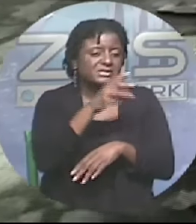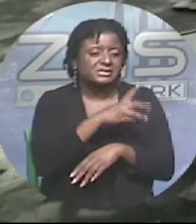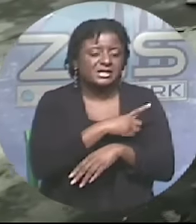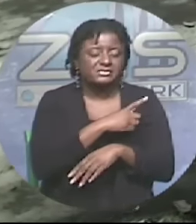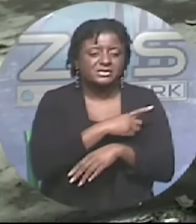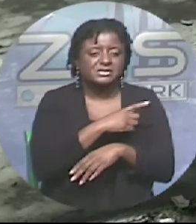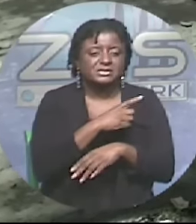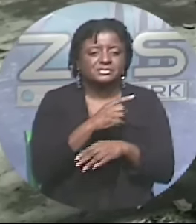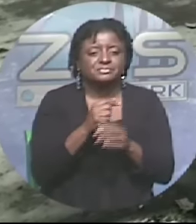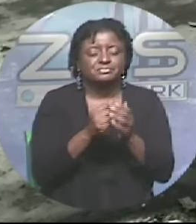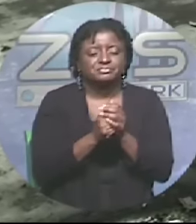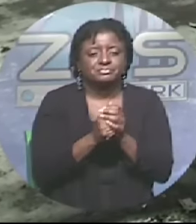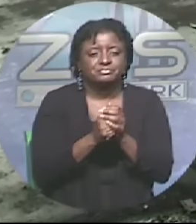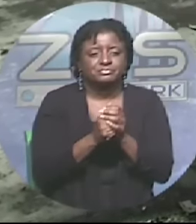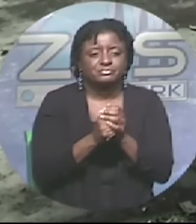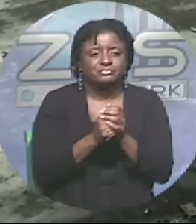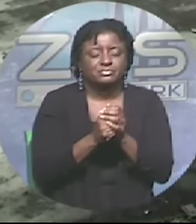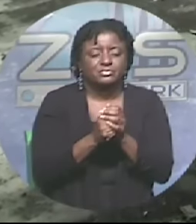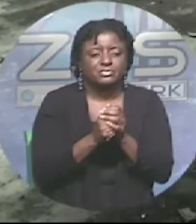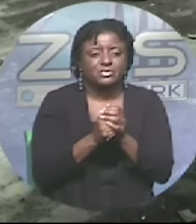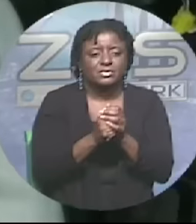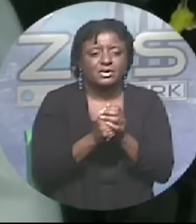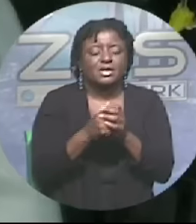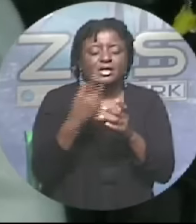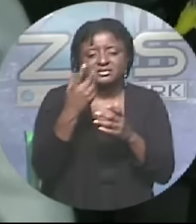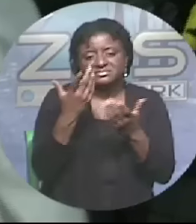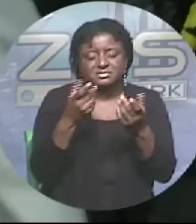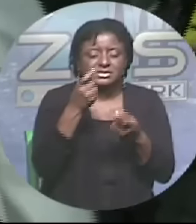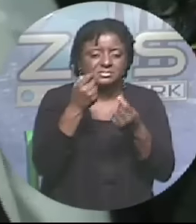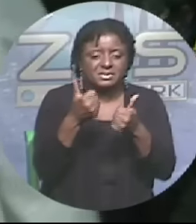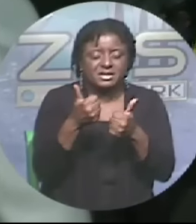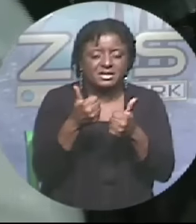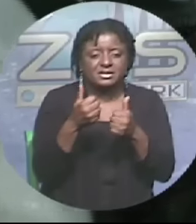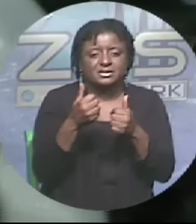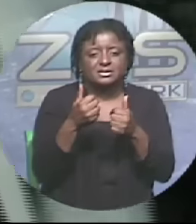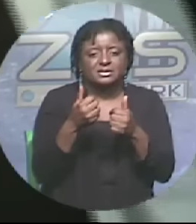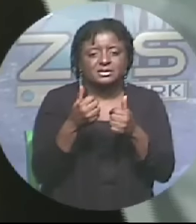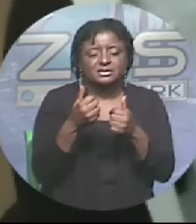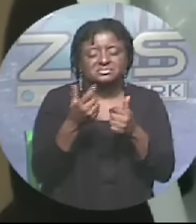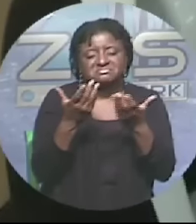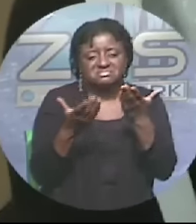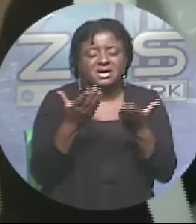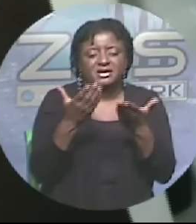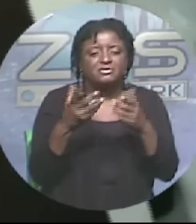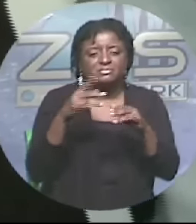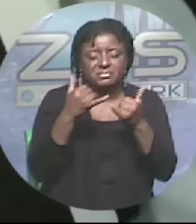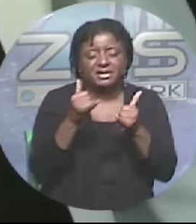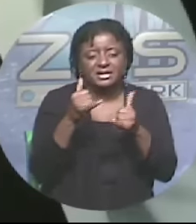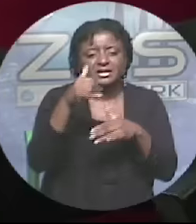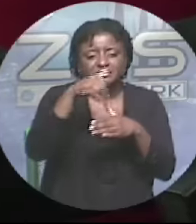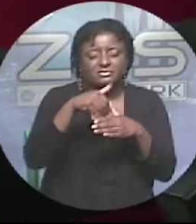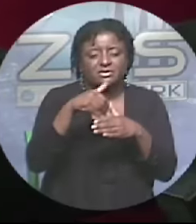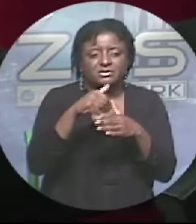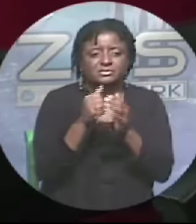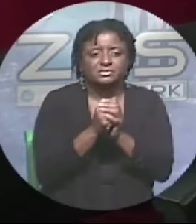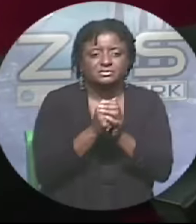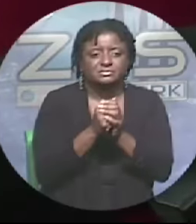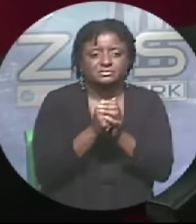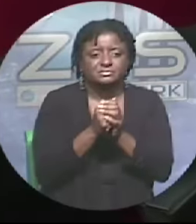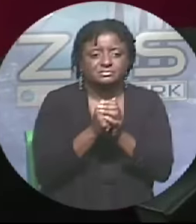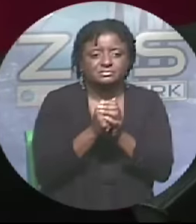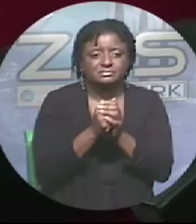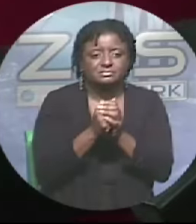mangled wreckage lends support to the fact that speed played a factor, but Assistant Commissioner of Police Stephen Dean did not want to speculate. We don't want to